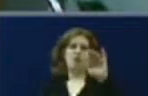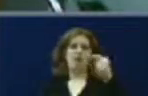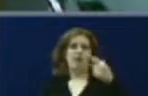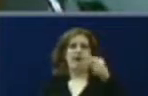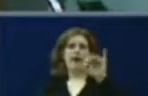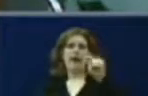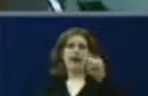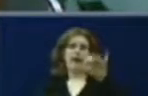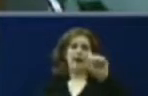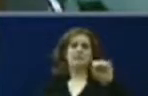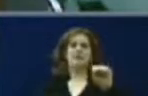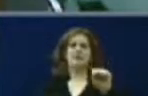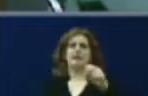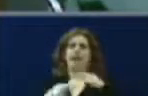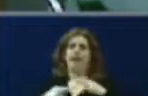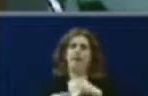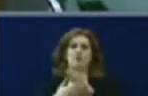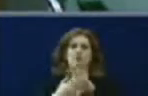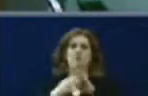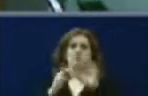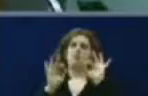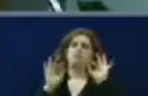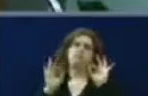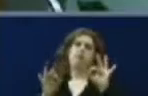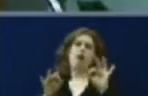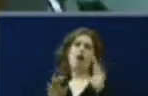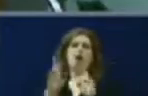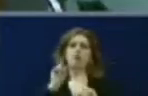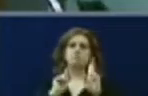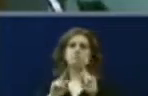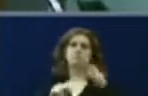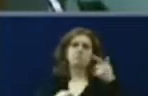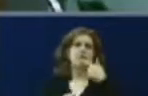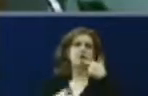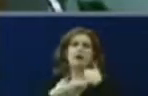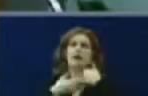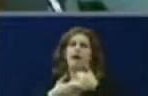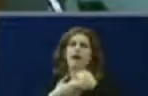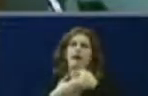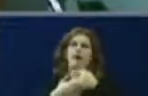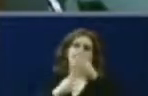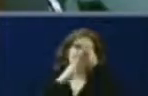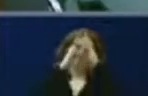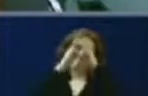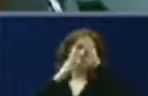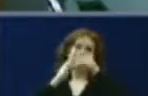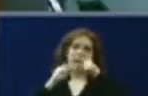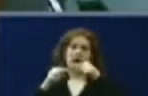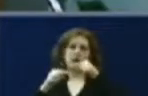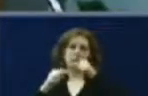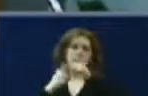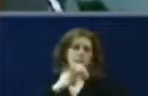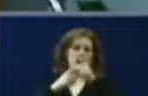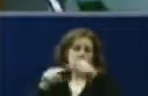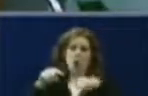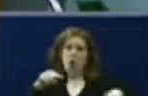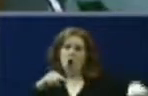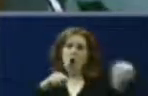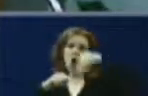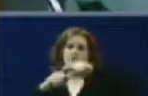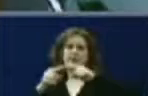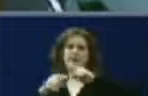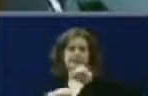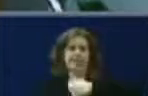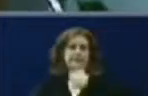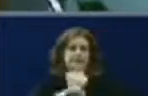Health Schools of Excellence people who helped design the courses and put these things on. You'll have, there